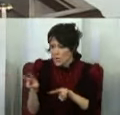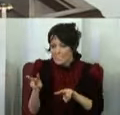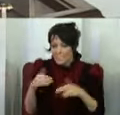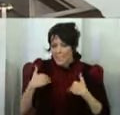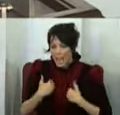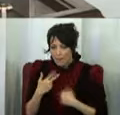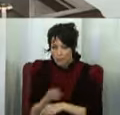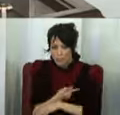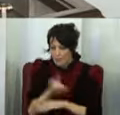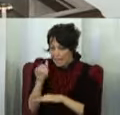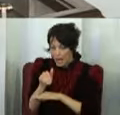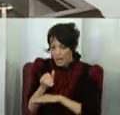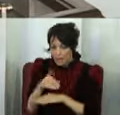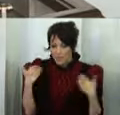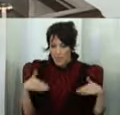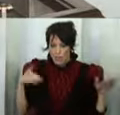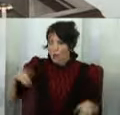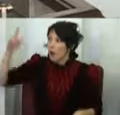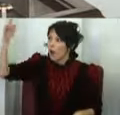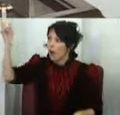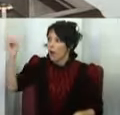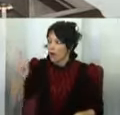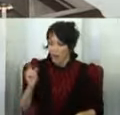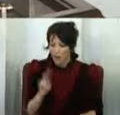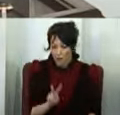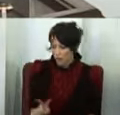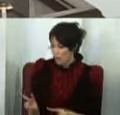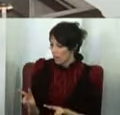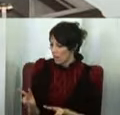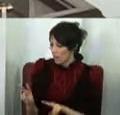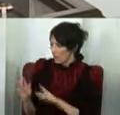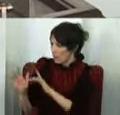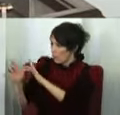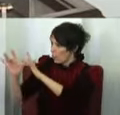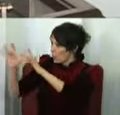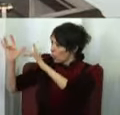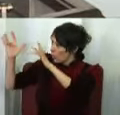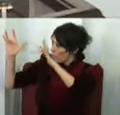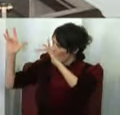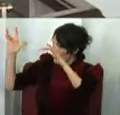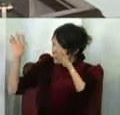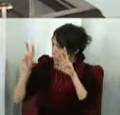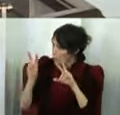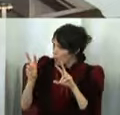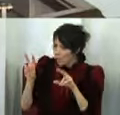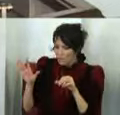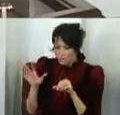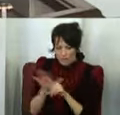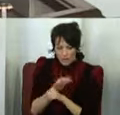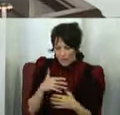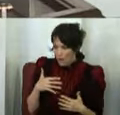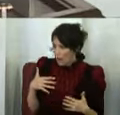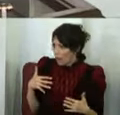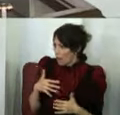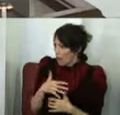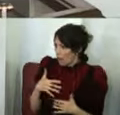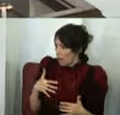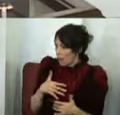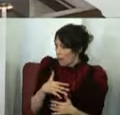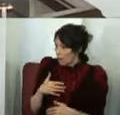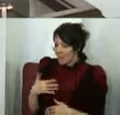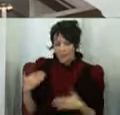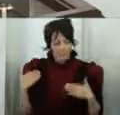an angel appeared to them, and the glory of God shone around them, and they were filled with fear. And the